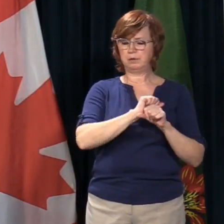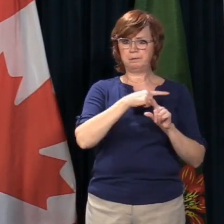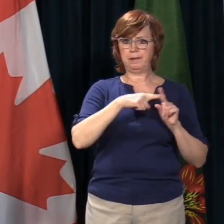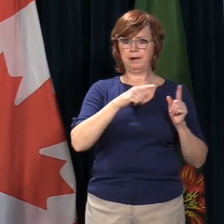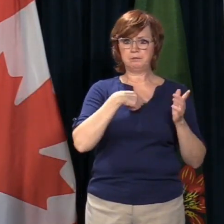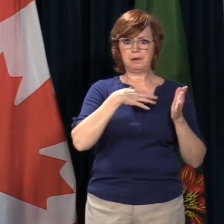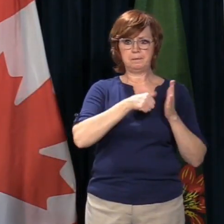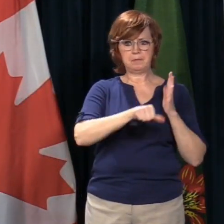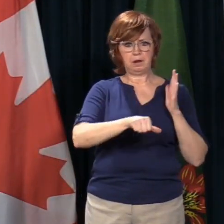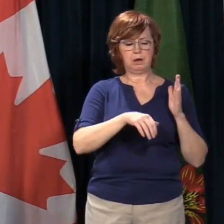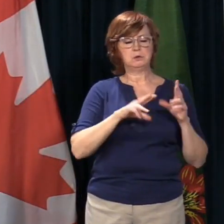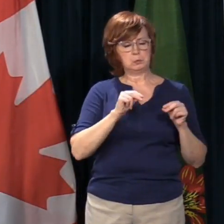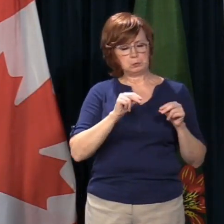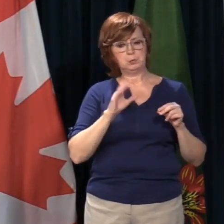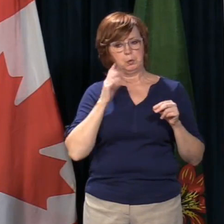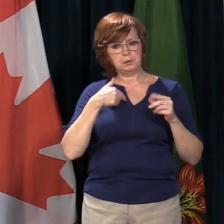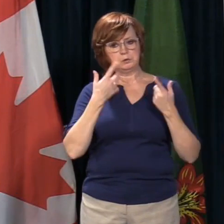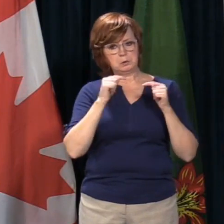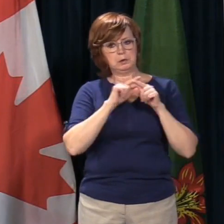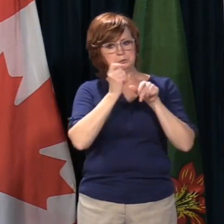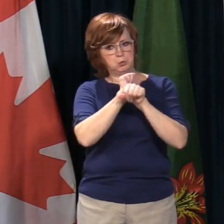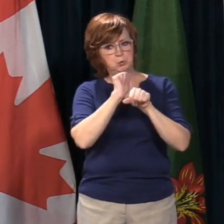over the next week or so.